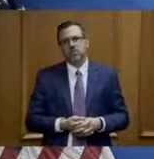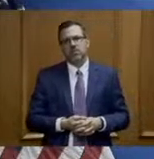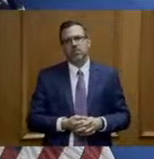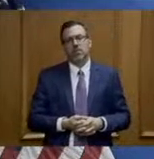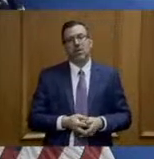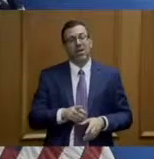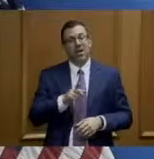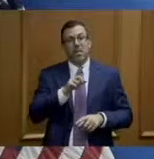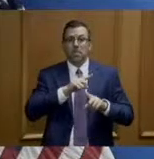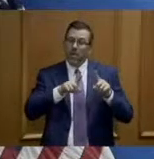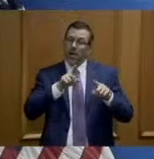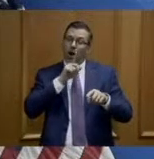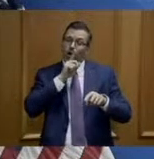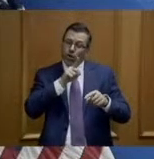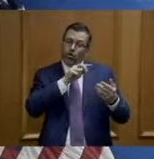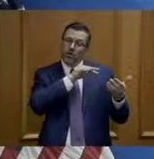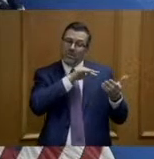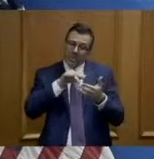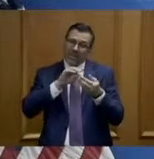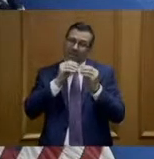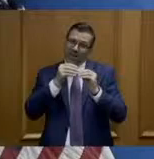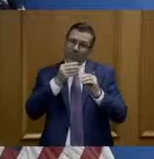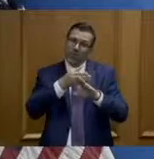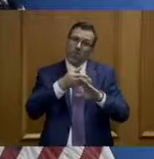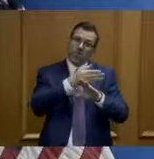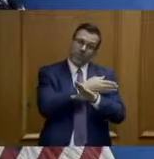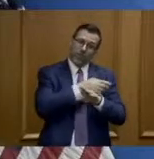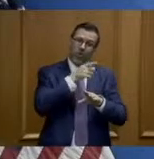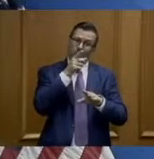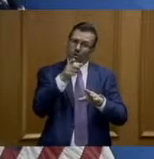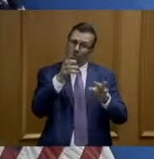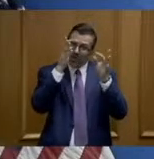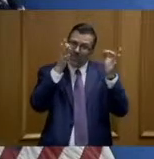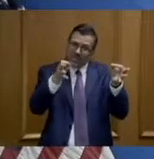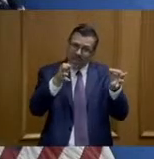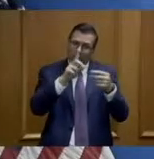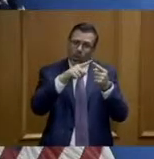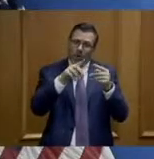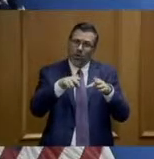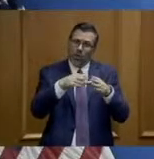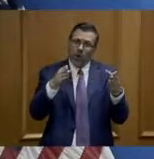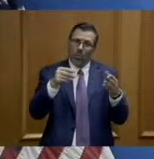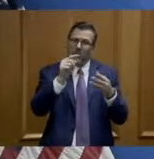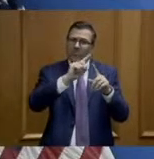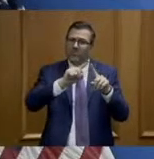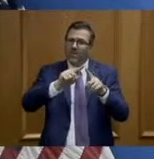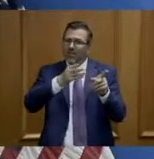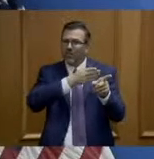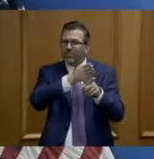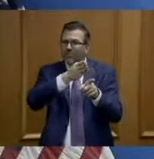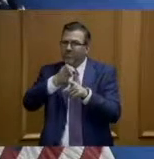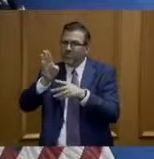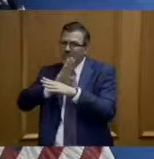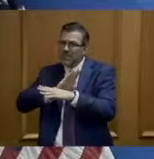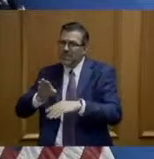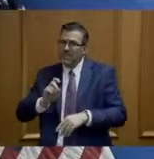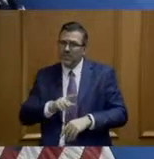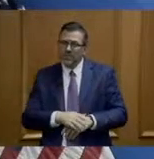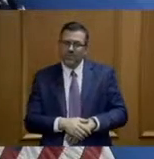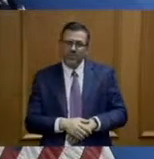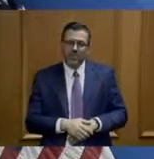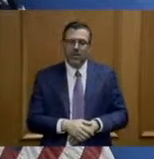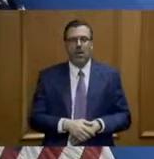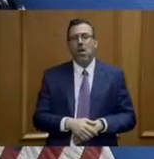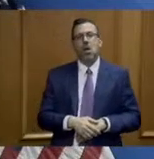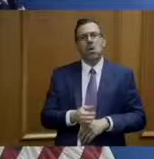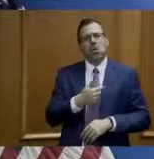decisions? Well, we don't know what impact opening will have on these numbers. We